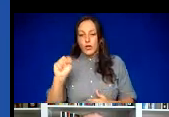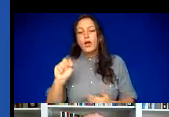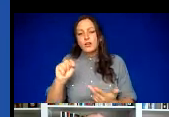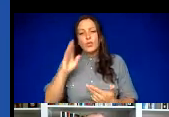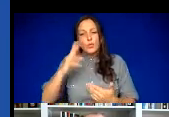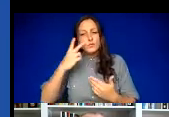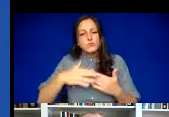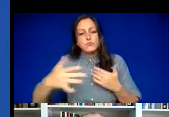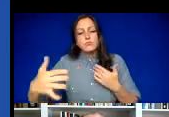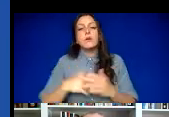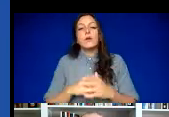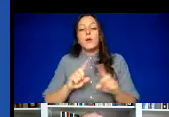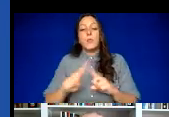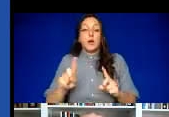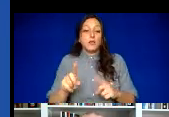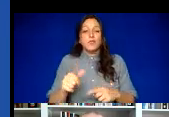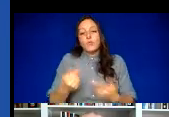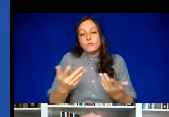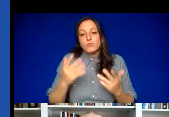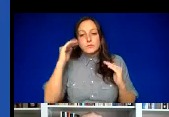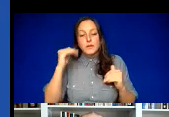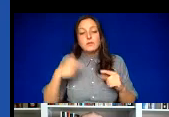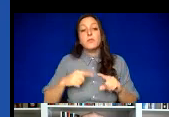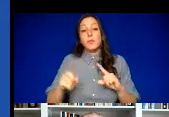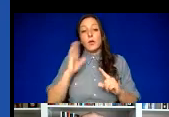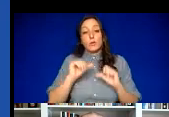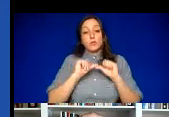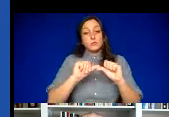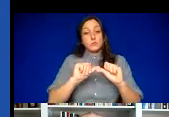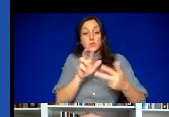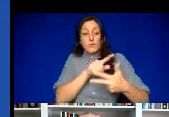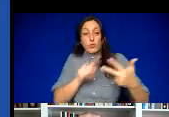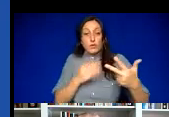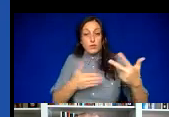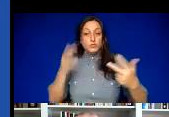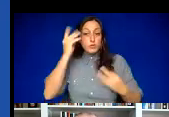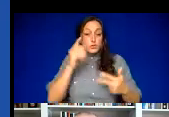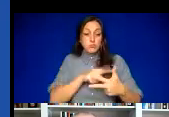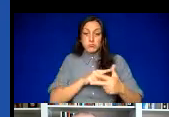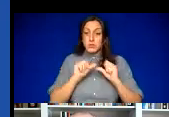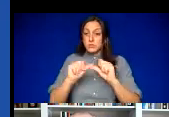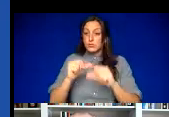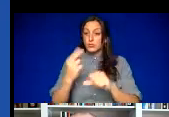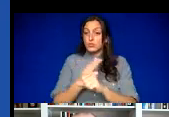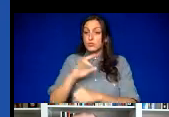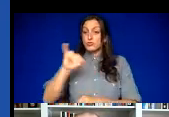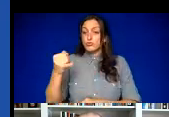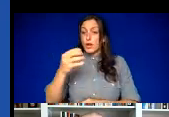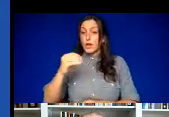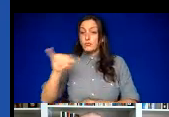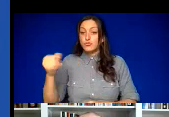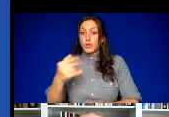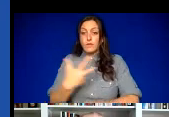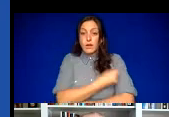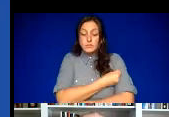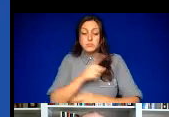different approaches to consider. One is to continue with the J&J vaccine as we have been. The second is to decide